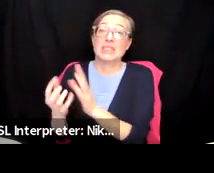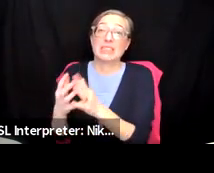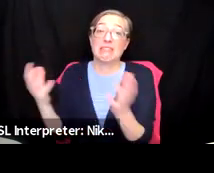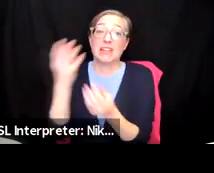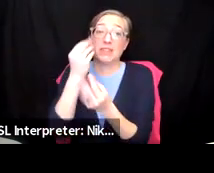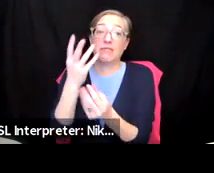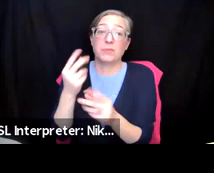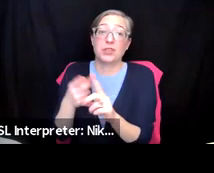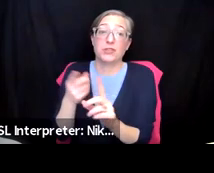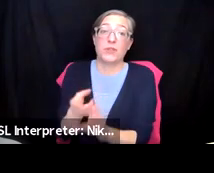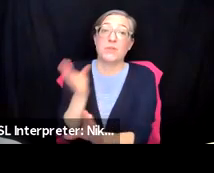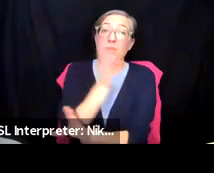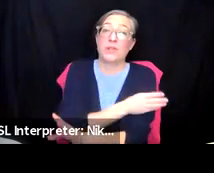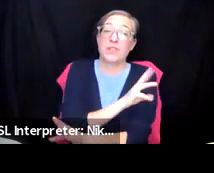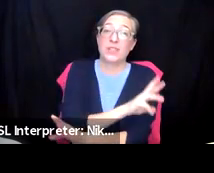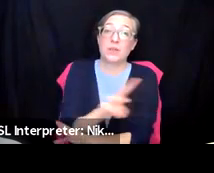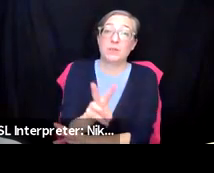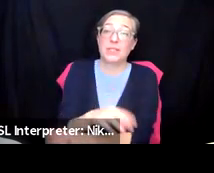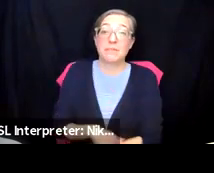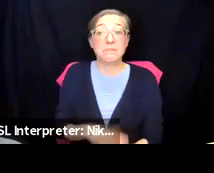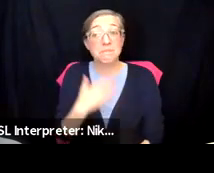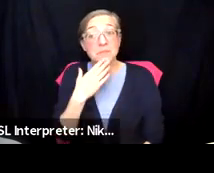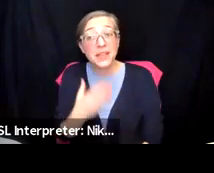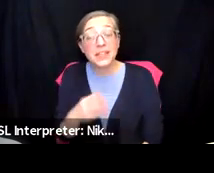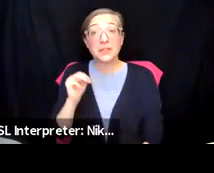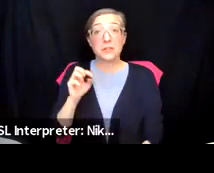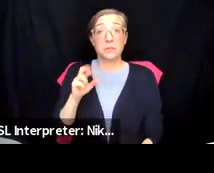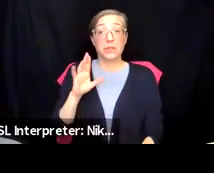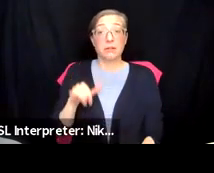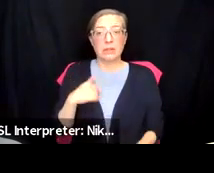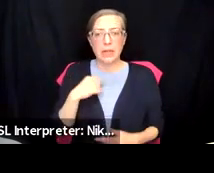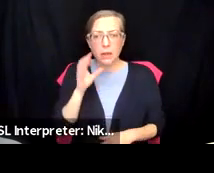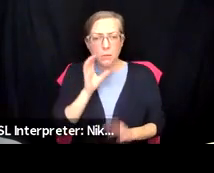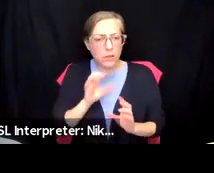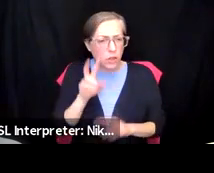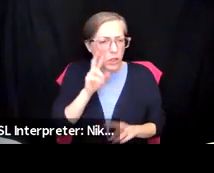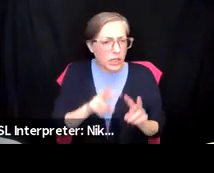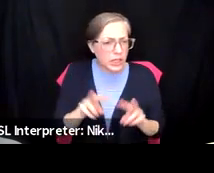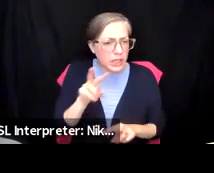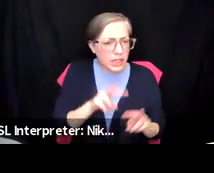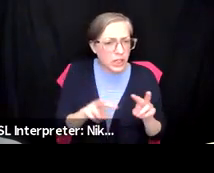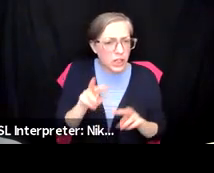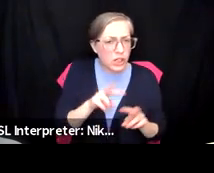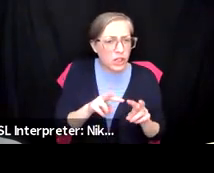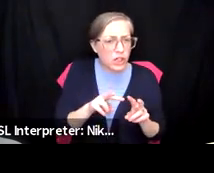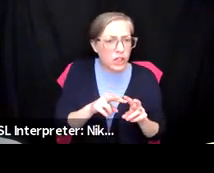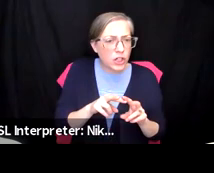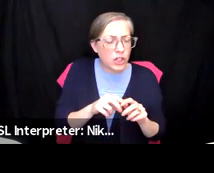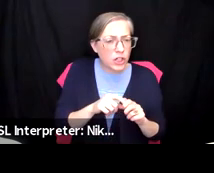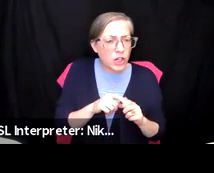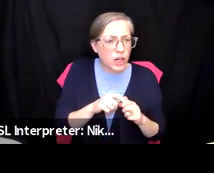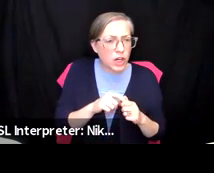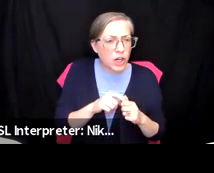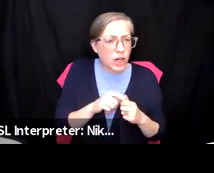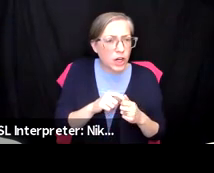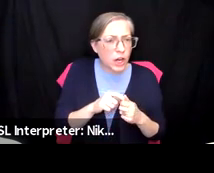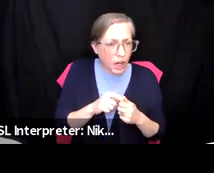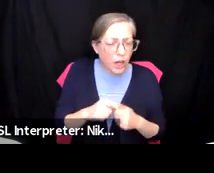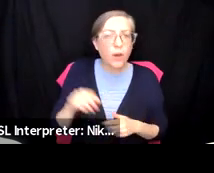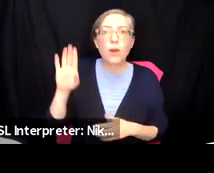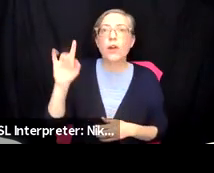you. Is anyone else? I'm looking here, I see. Oh yeah, Beth Jordan says, thank you for